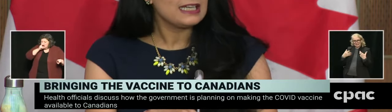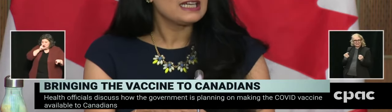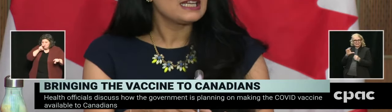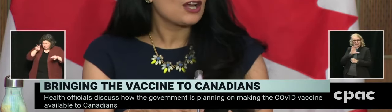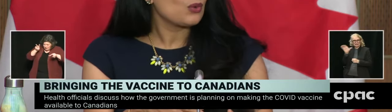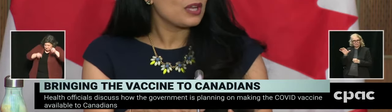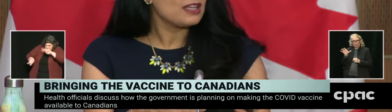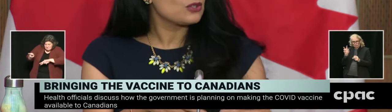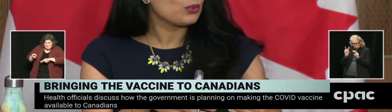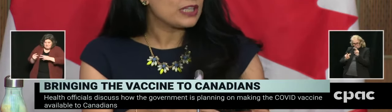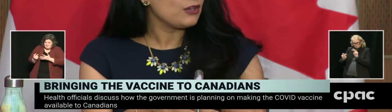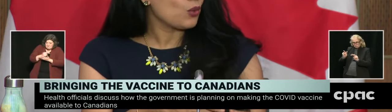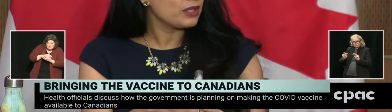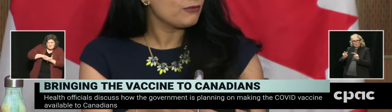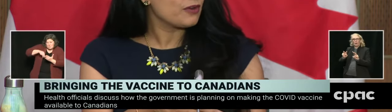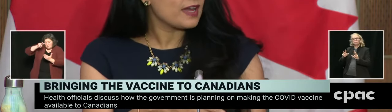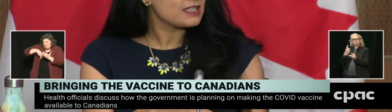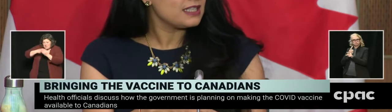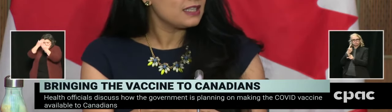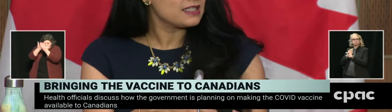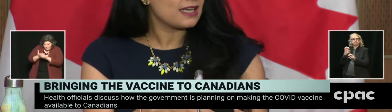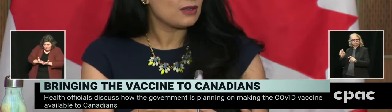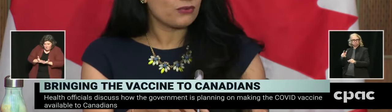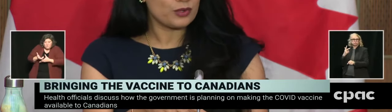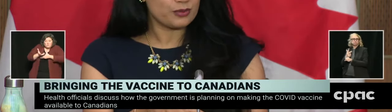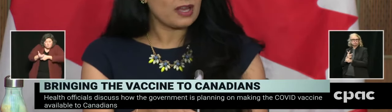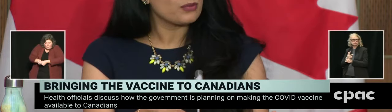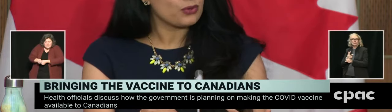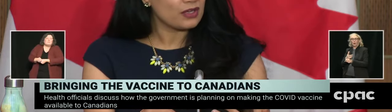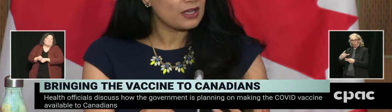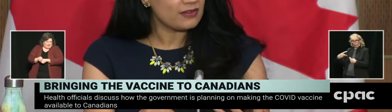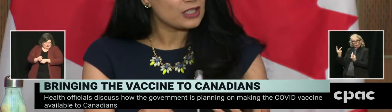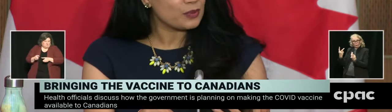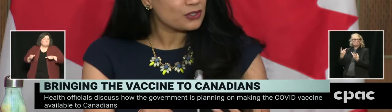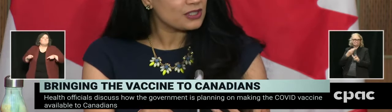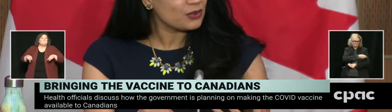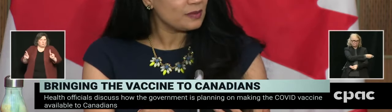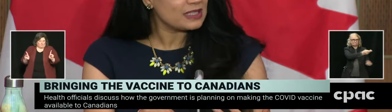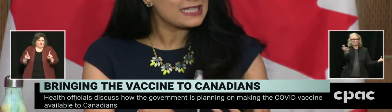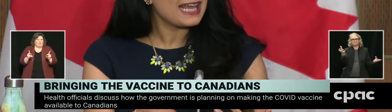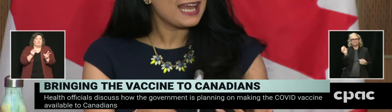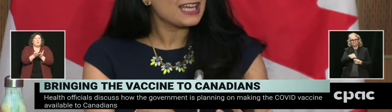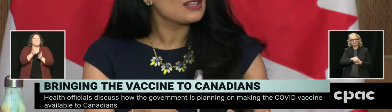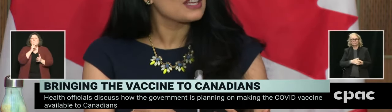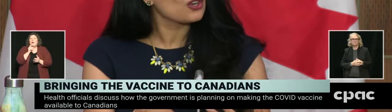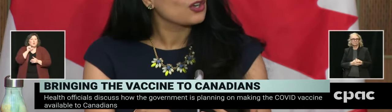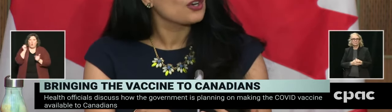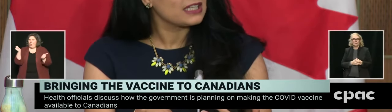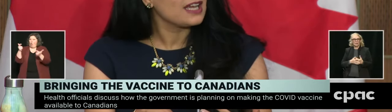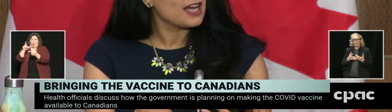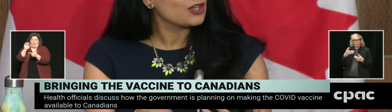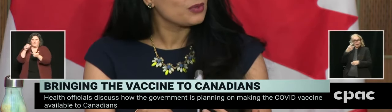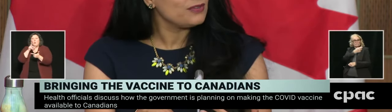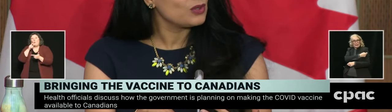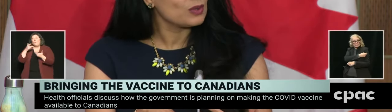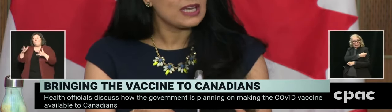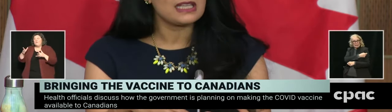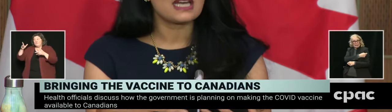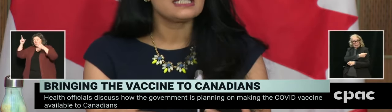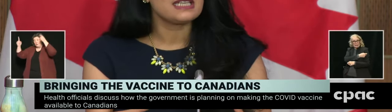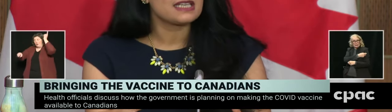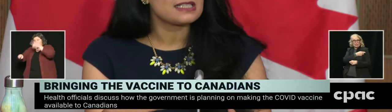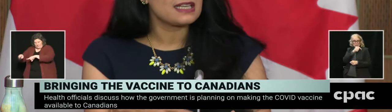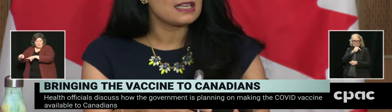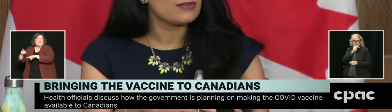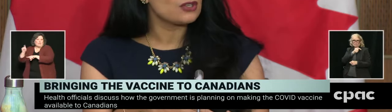it. Now, it's really only for vaccines for which we have advanced purchase agreements and that are currently under review. And